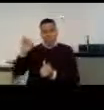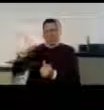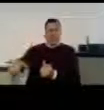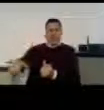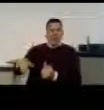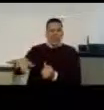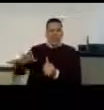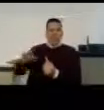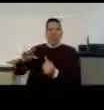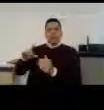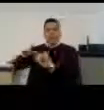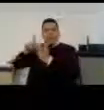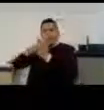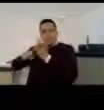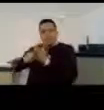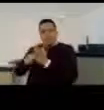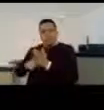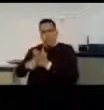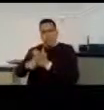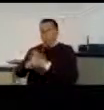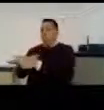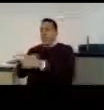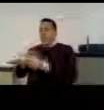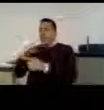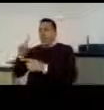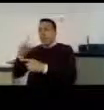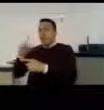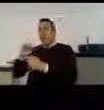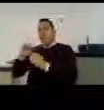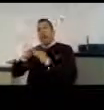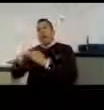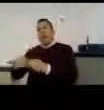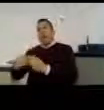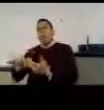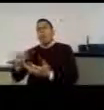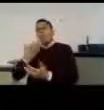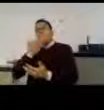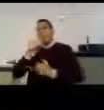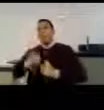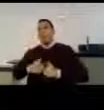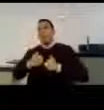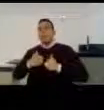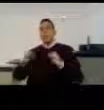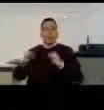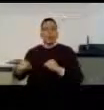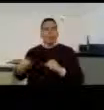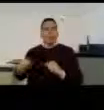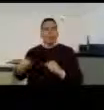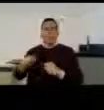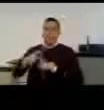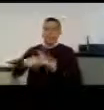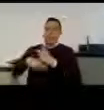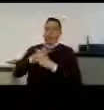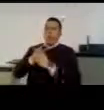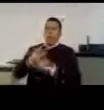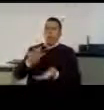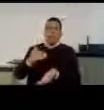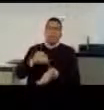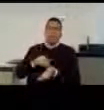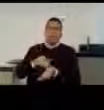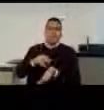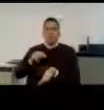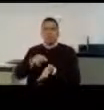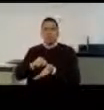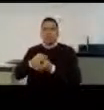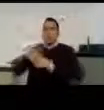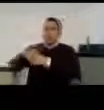disabilities? And for people who have disabilities, how do we give them the best life? What kind of medical care might they need? What else